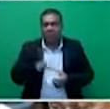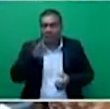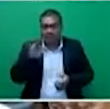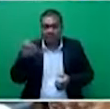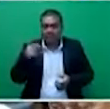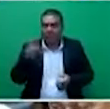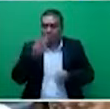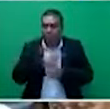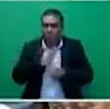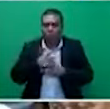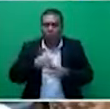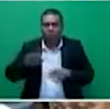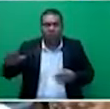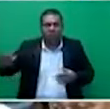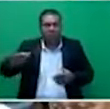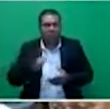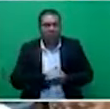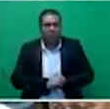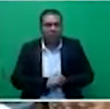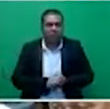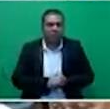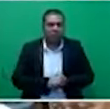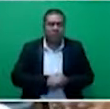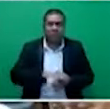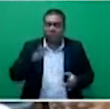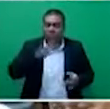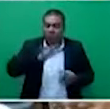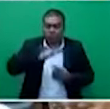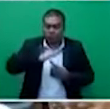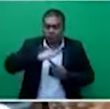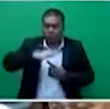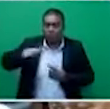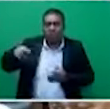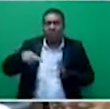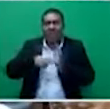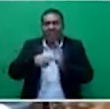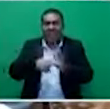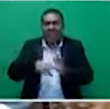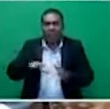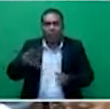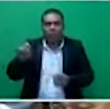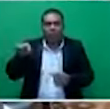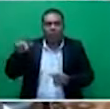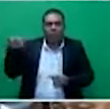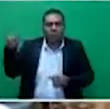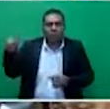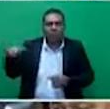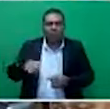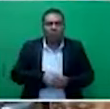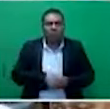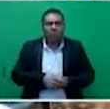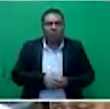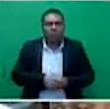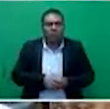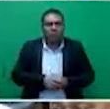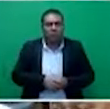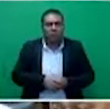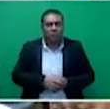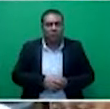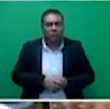engaged with them. He used to be flown in a helicopter from Nandi Airport to Natandola. Red carpet treatment, Mr. Speaker,